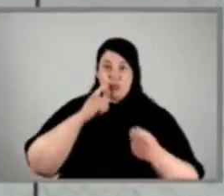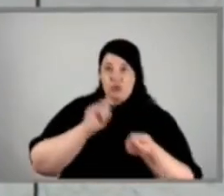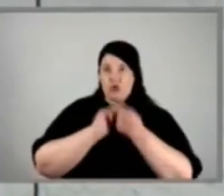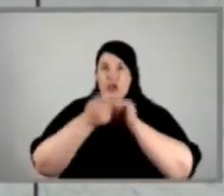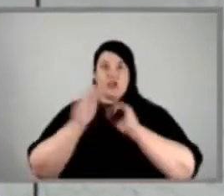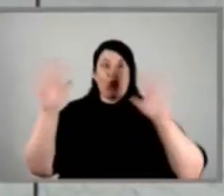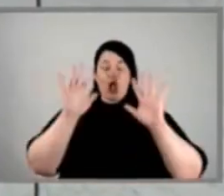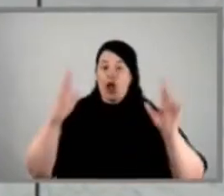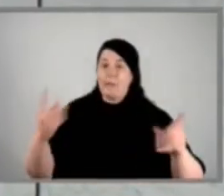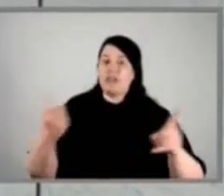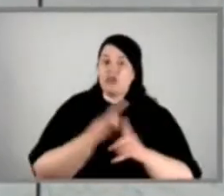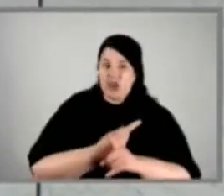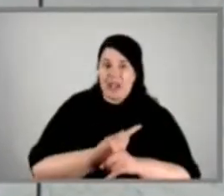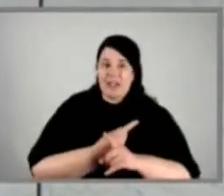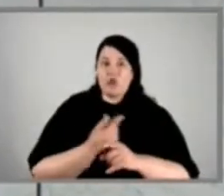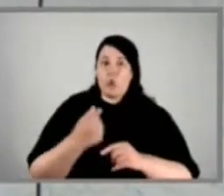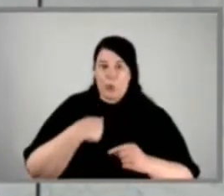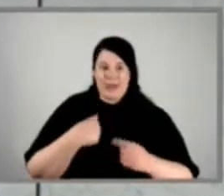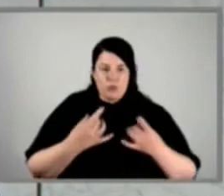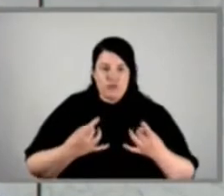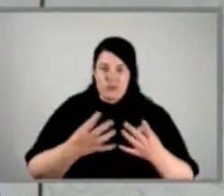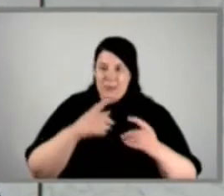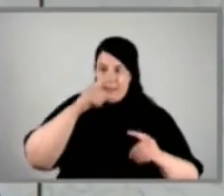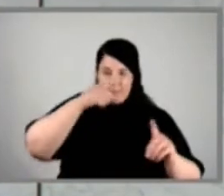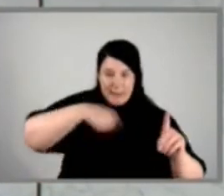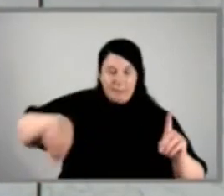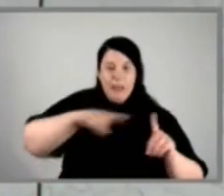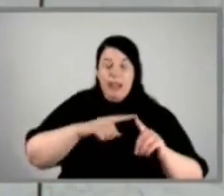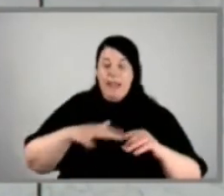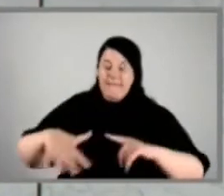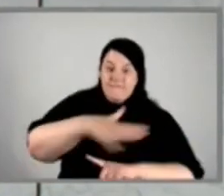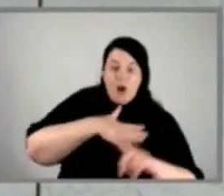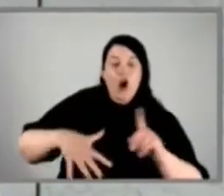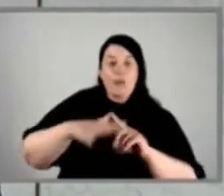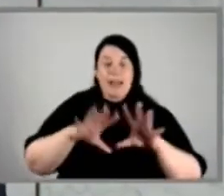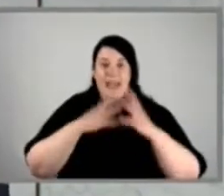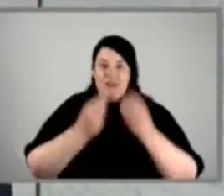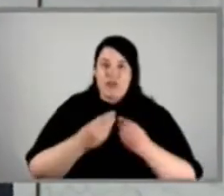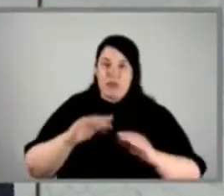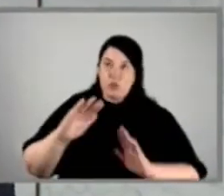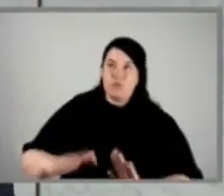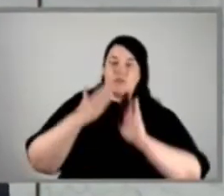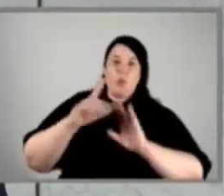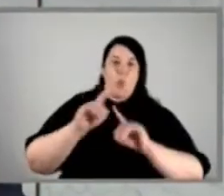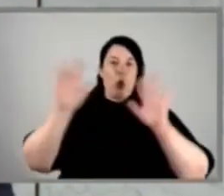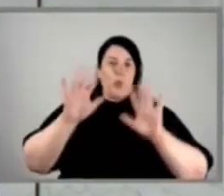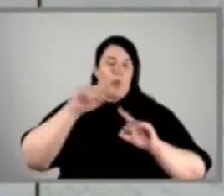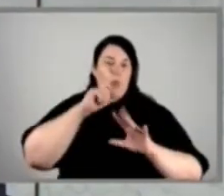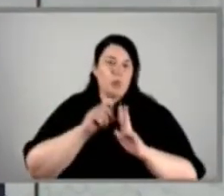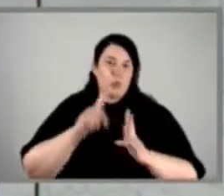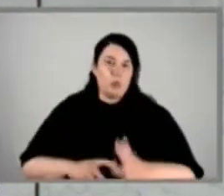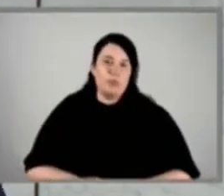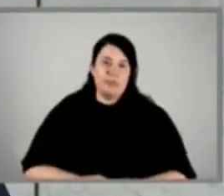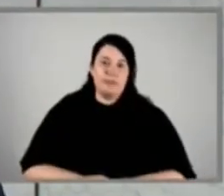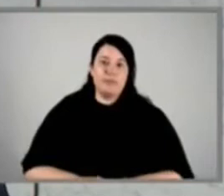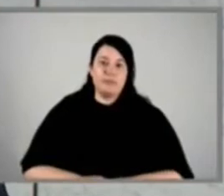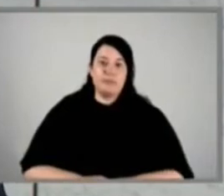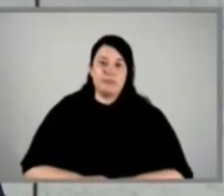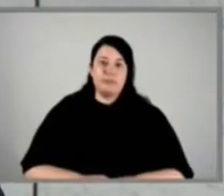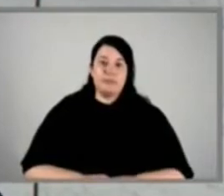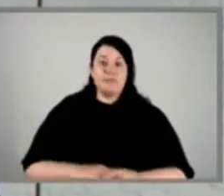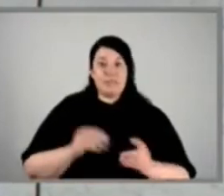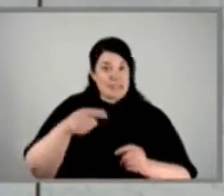with the resilience to what is already there. And that is a big part of what the Royal Commission recommends. And I've been advocating, some of you may recall,